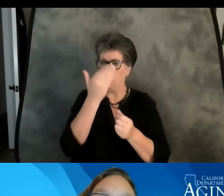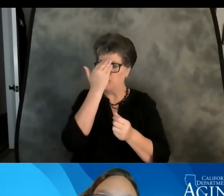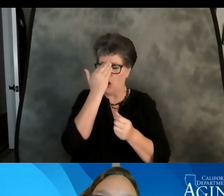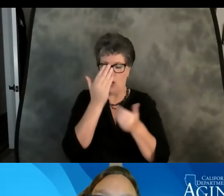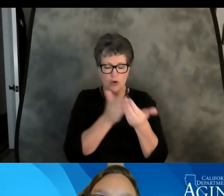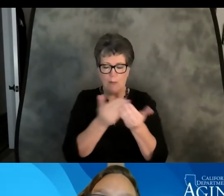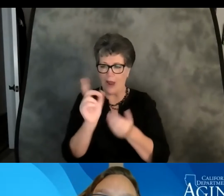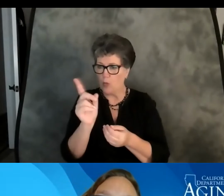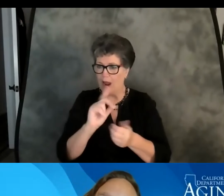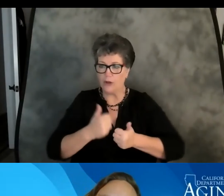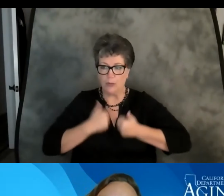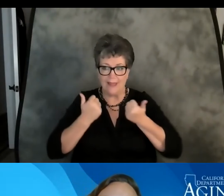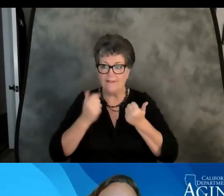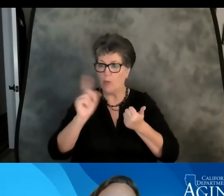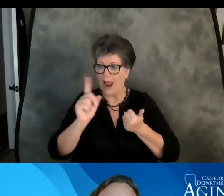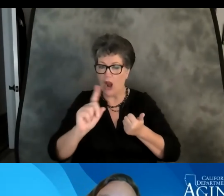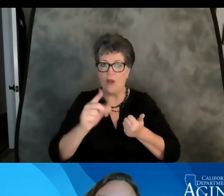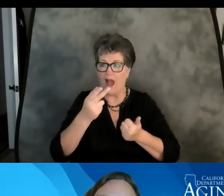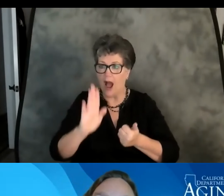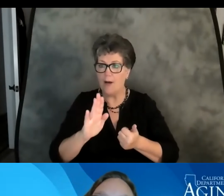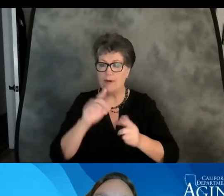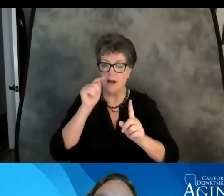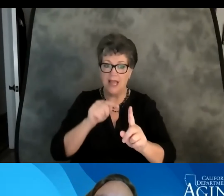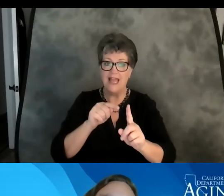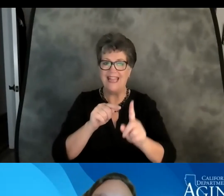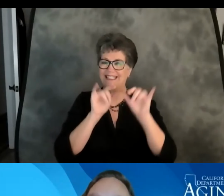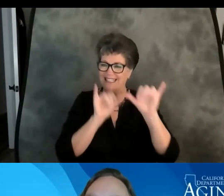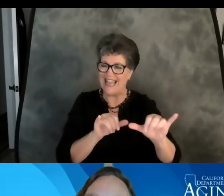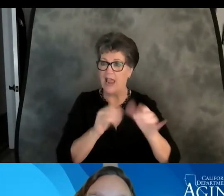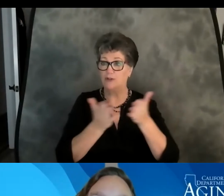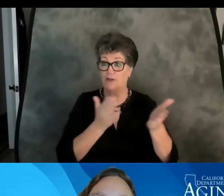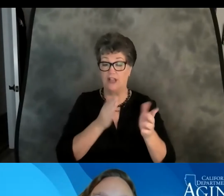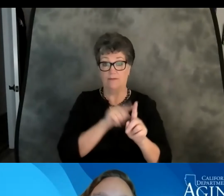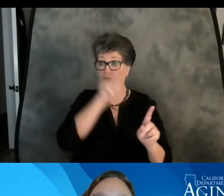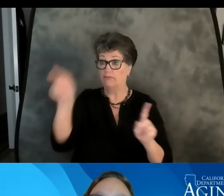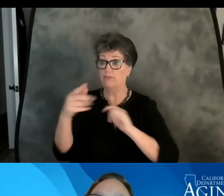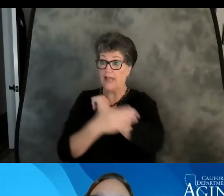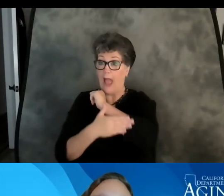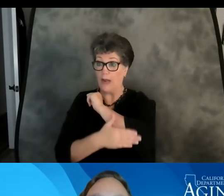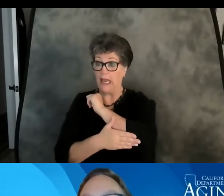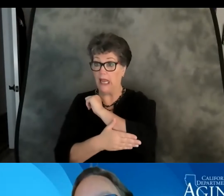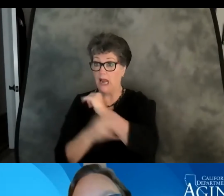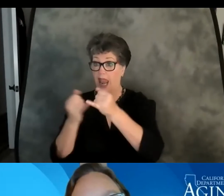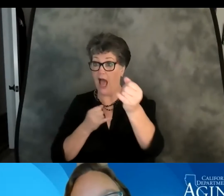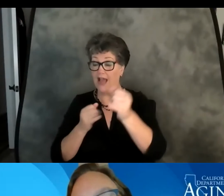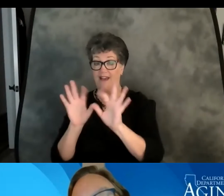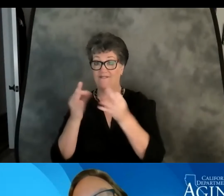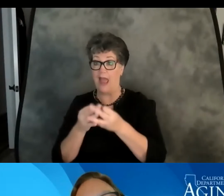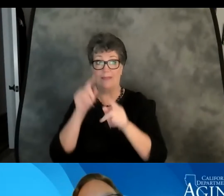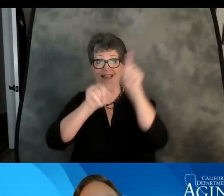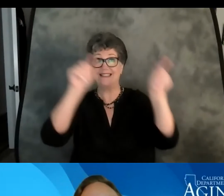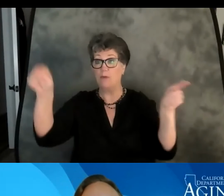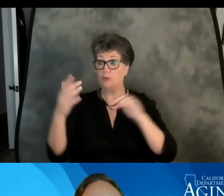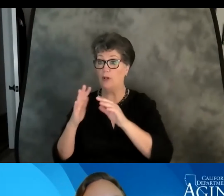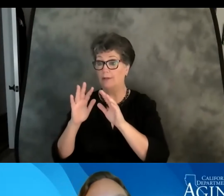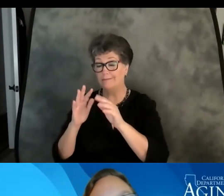which hub you go to, that there'll at least be the same set. If you move across community lines, if your family's in multiple communities,